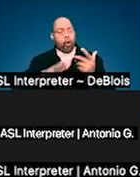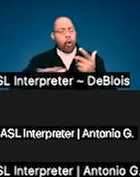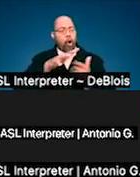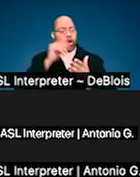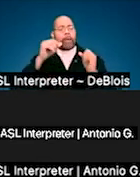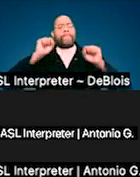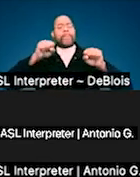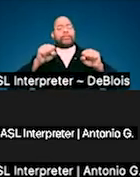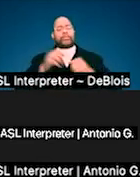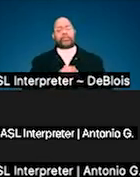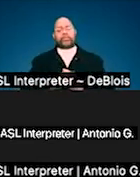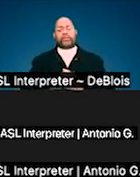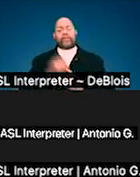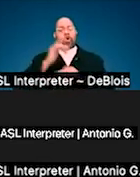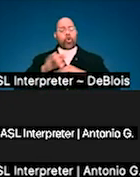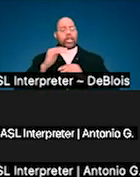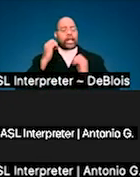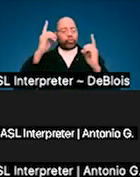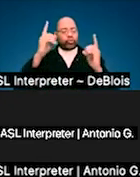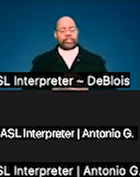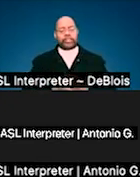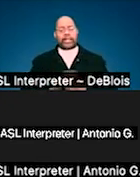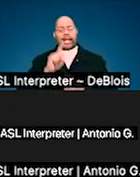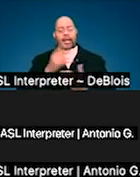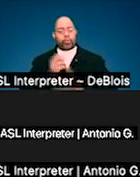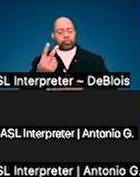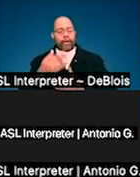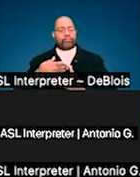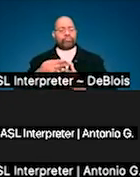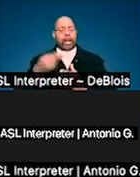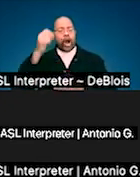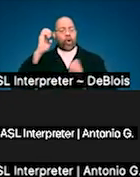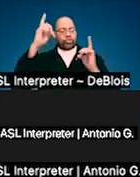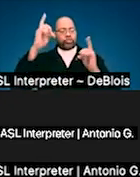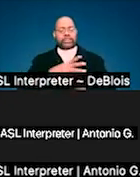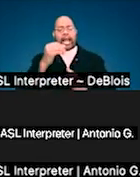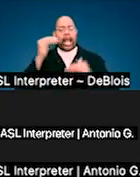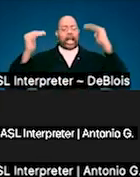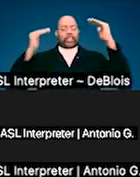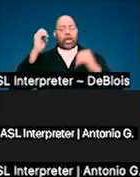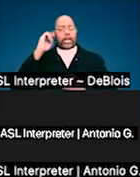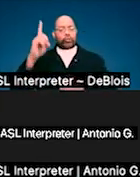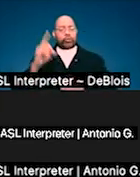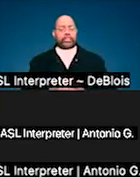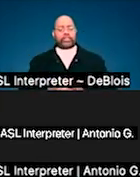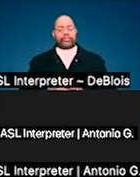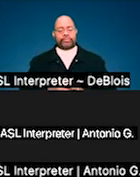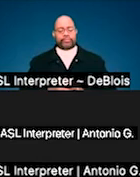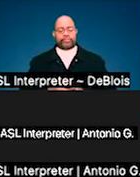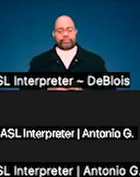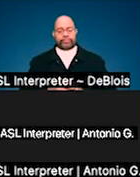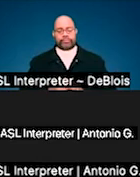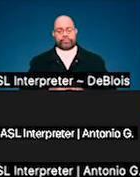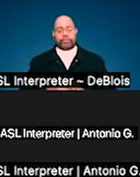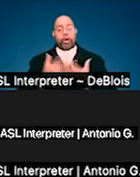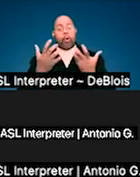possible for early education, K-12, higher education, and adult education. So I'd